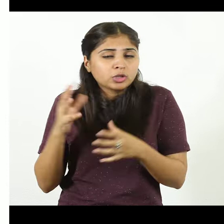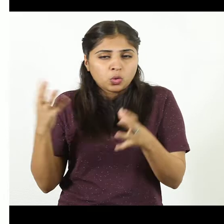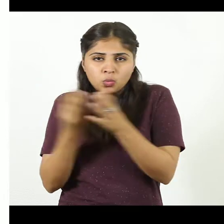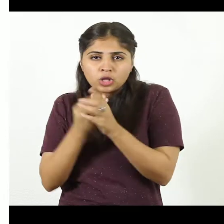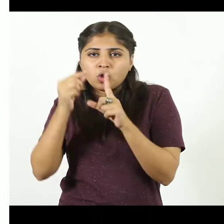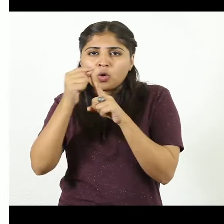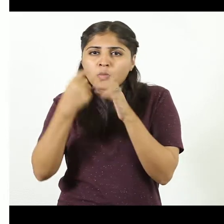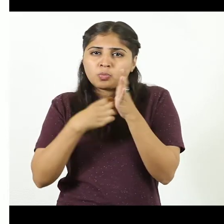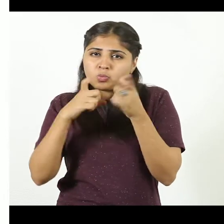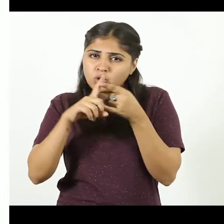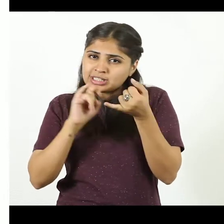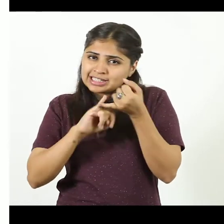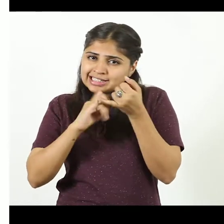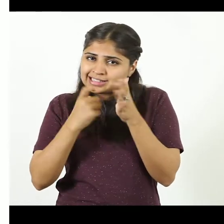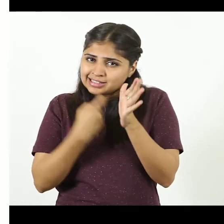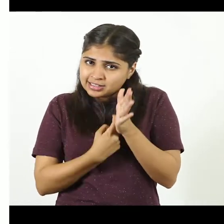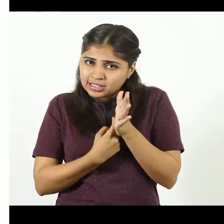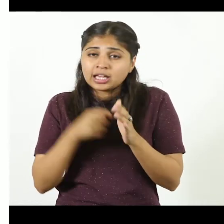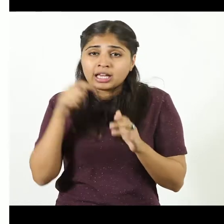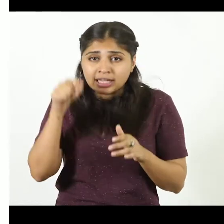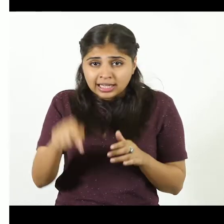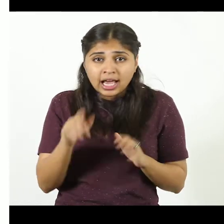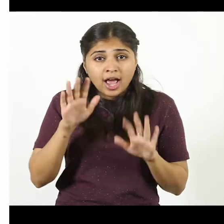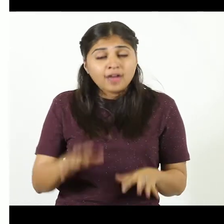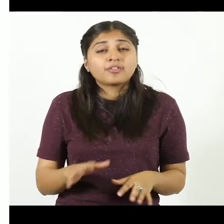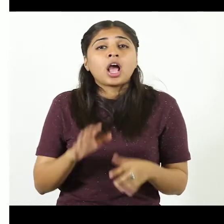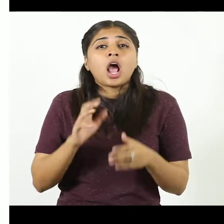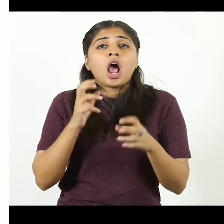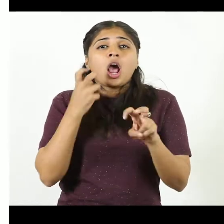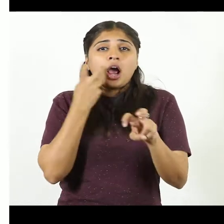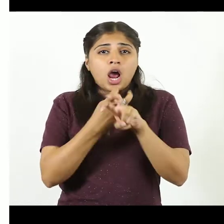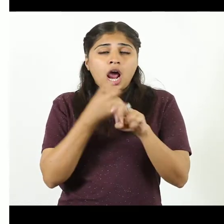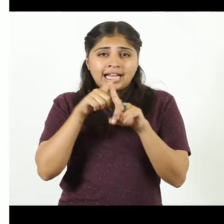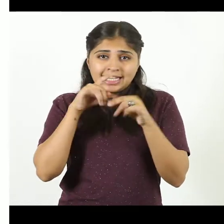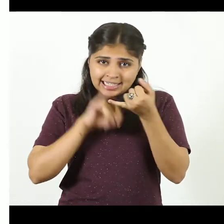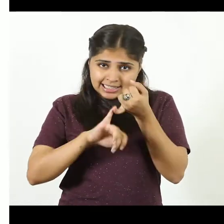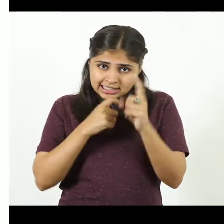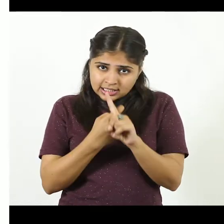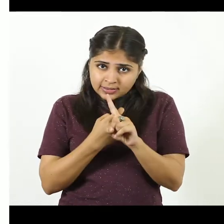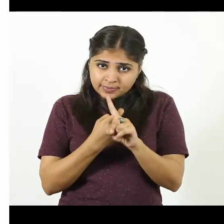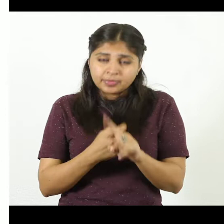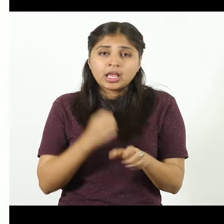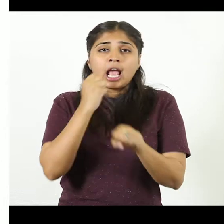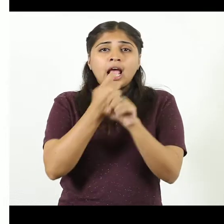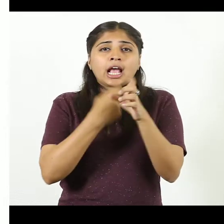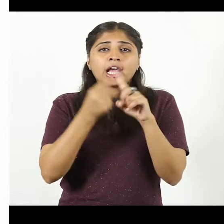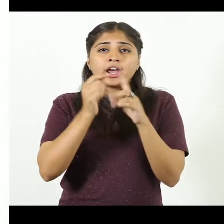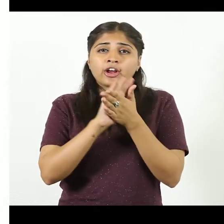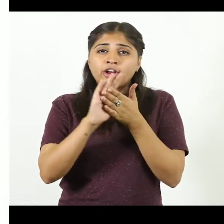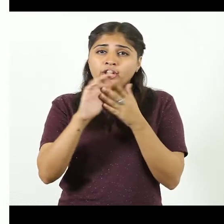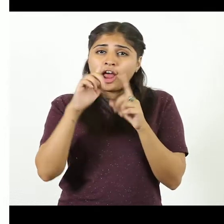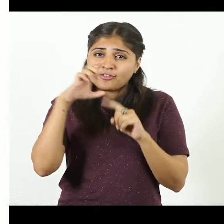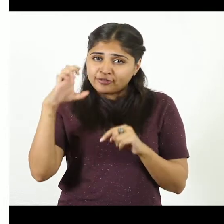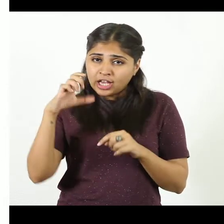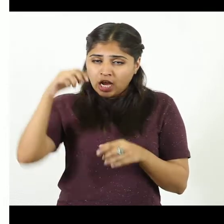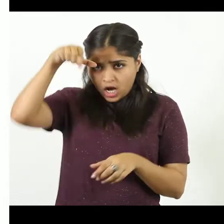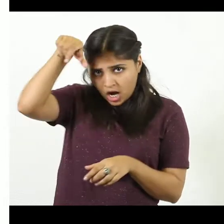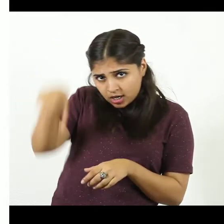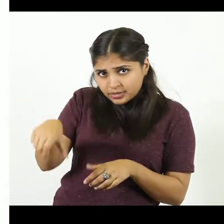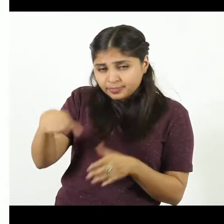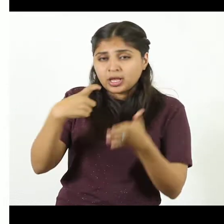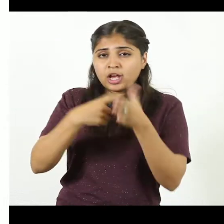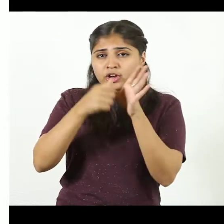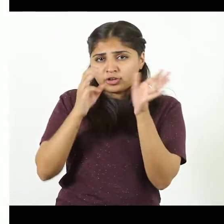CPU box also has the hard disk, graphic card, RAM, DVD, writer, etc.